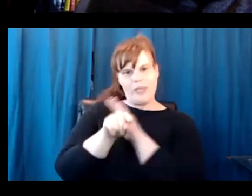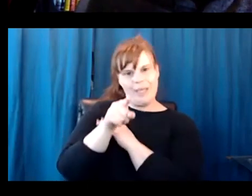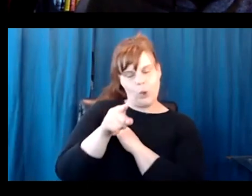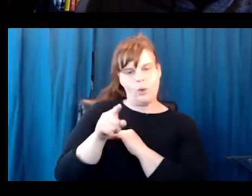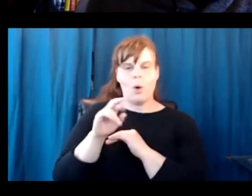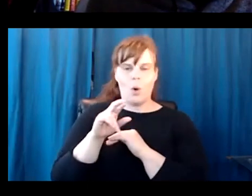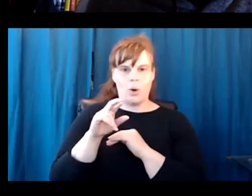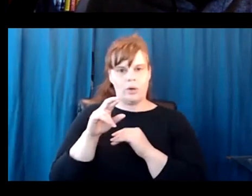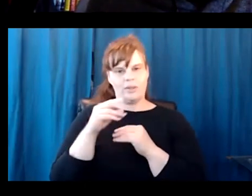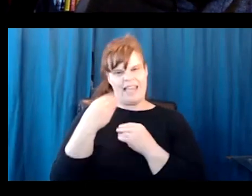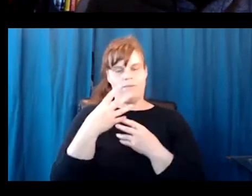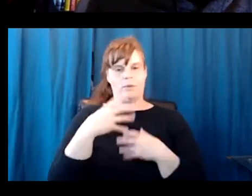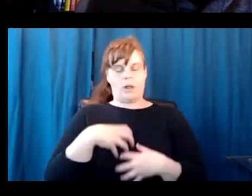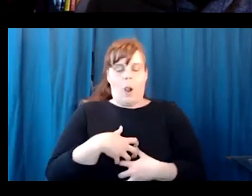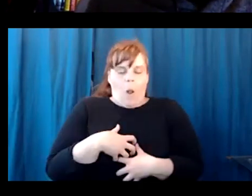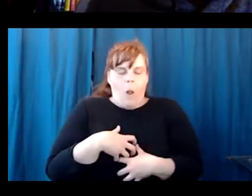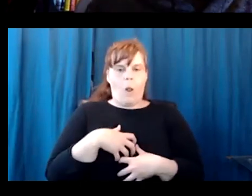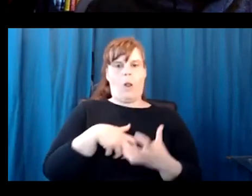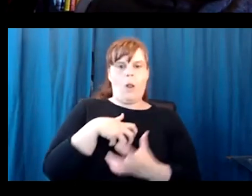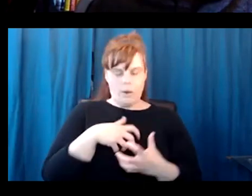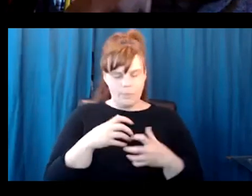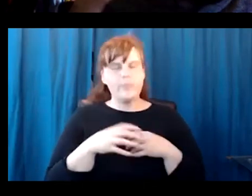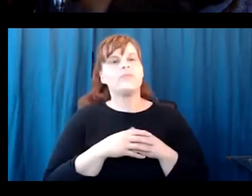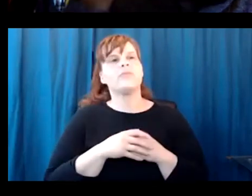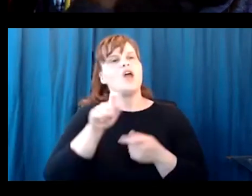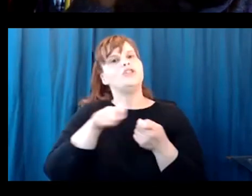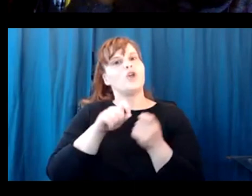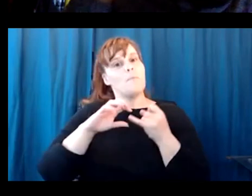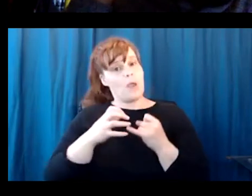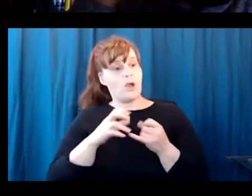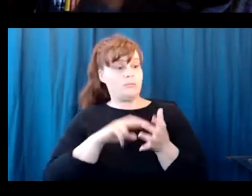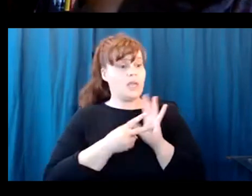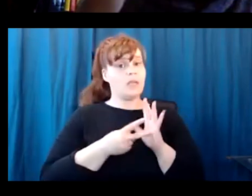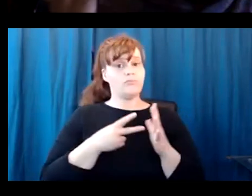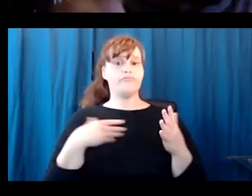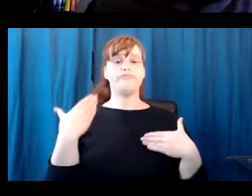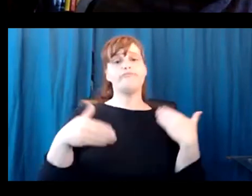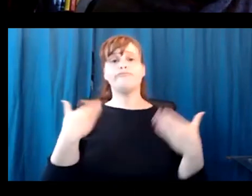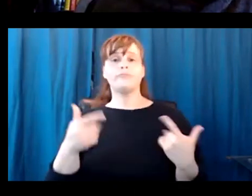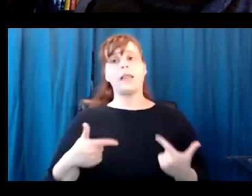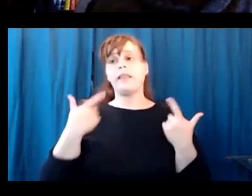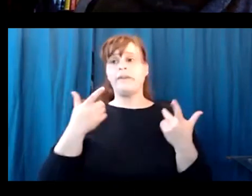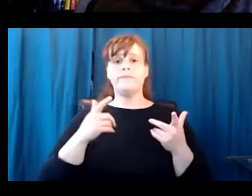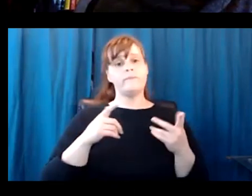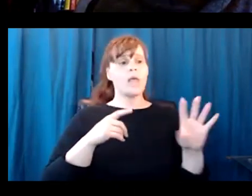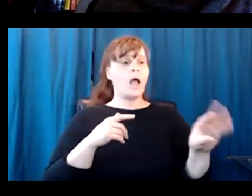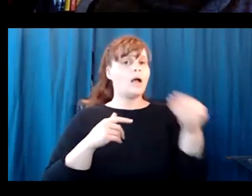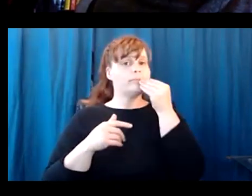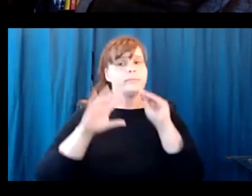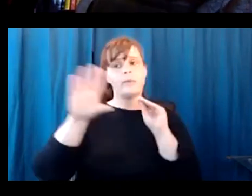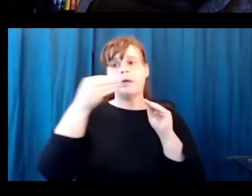give you bubbling guts. Certain berries will see you minding your business, living your life, and you'll stoop